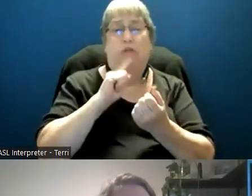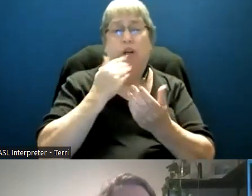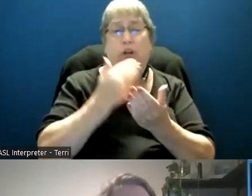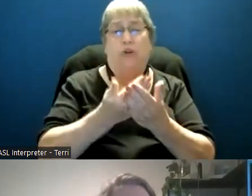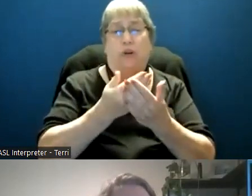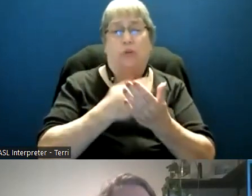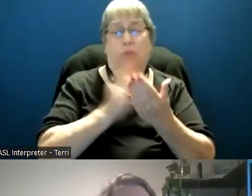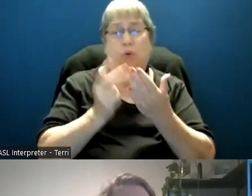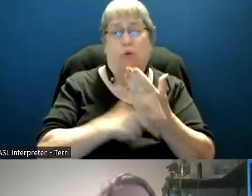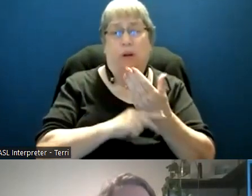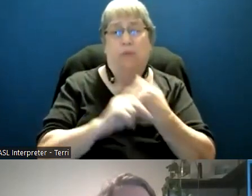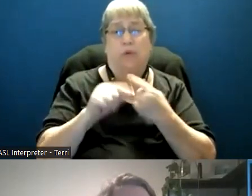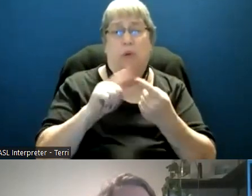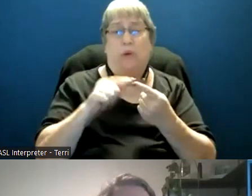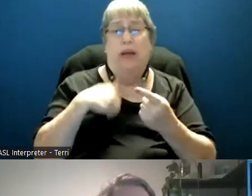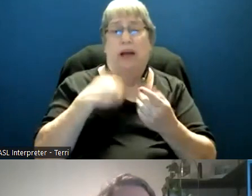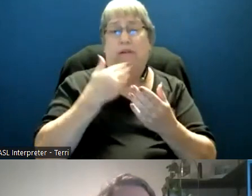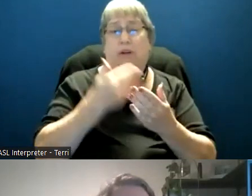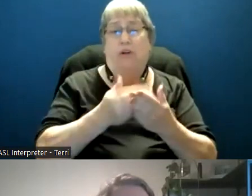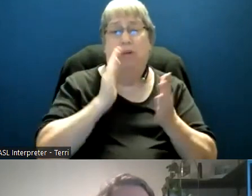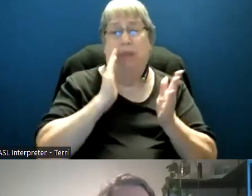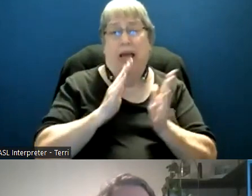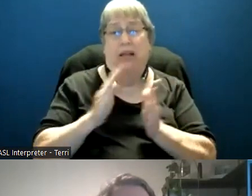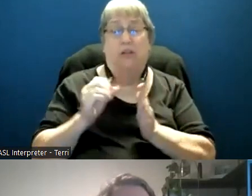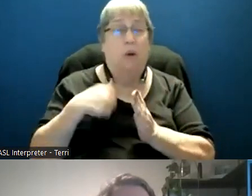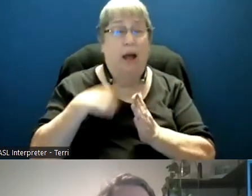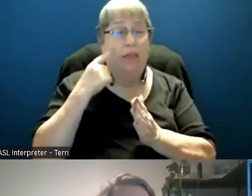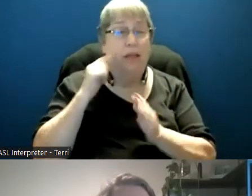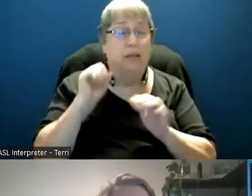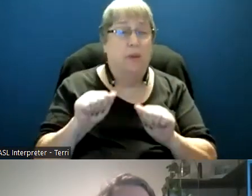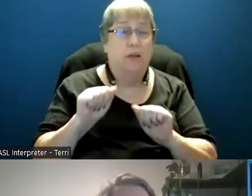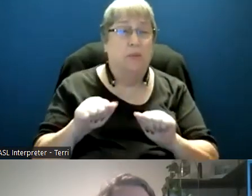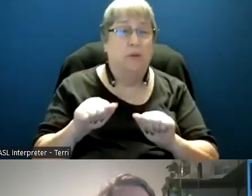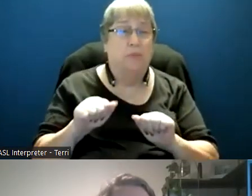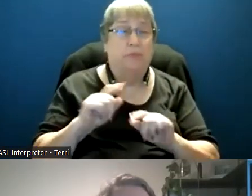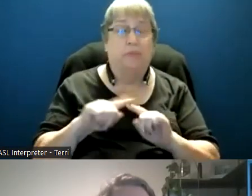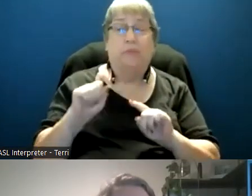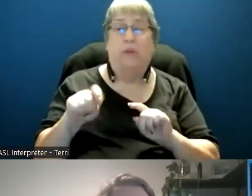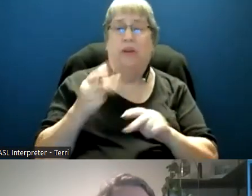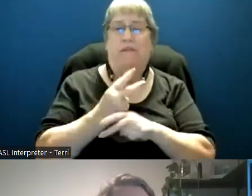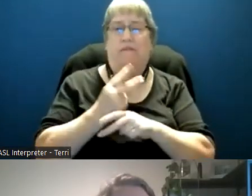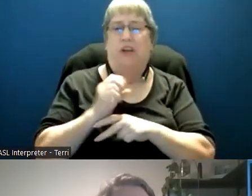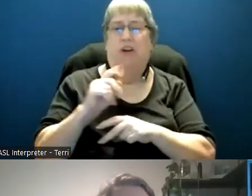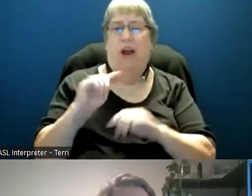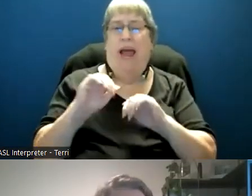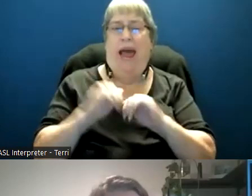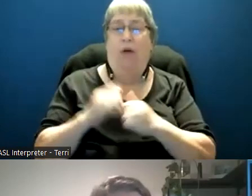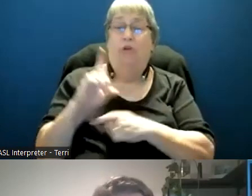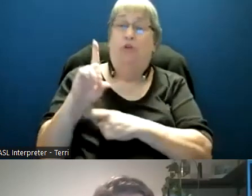plans. And so I think that's possible. Okay, but I think we need to figure out how to actually do what you're